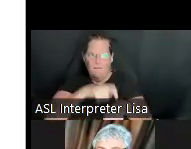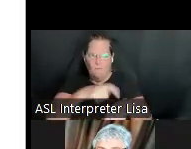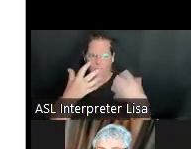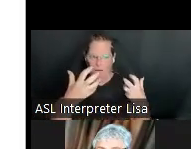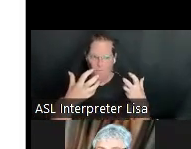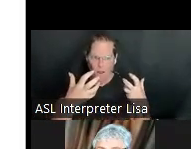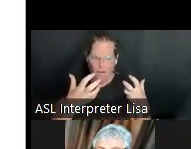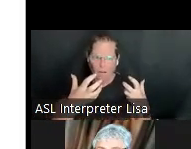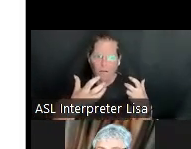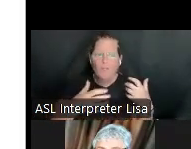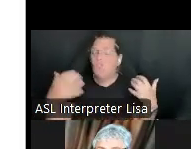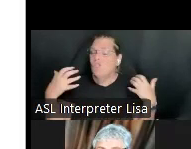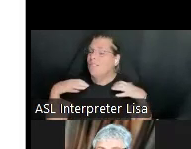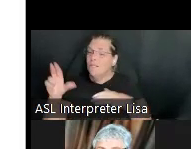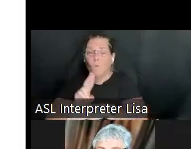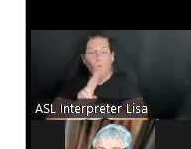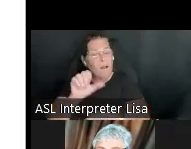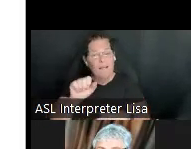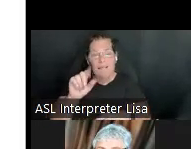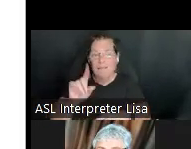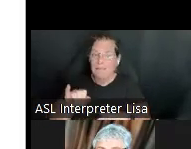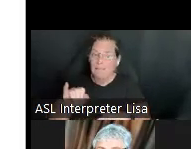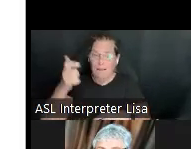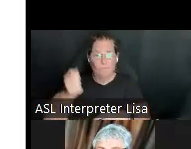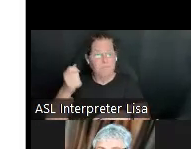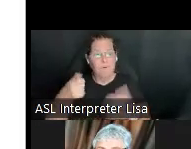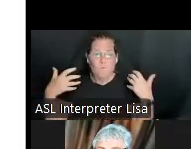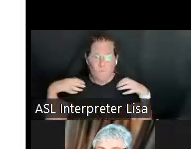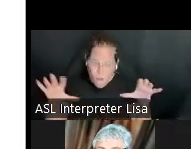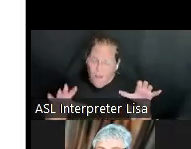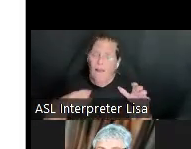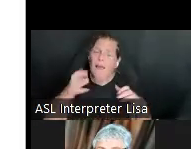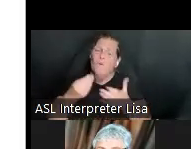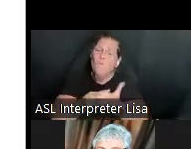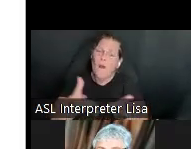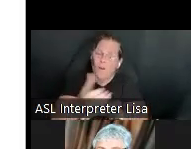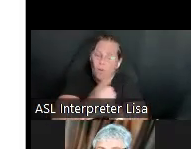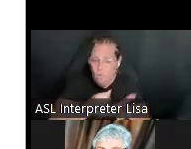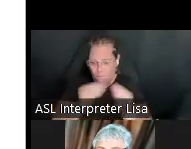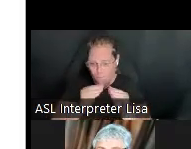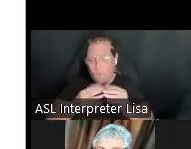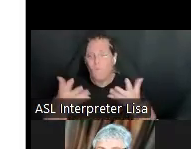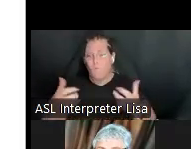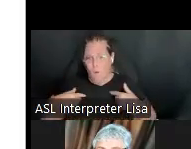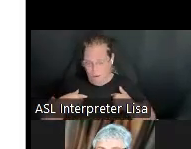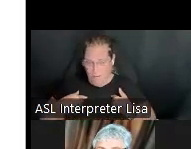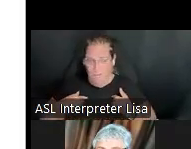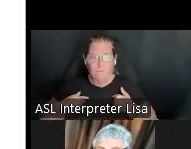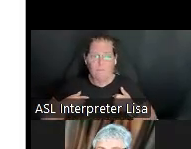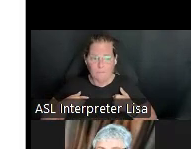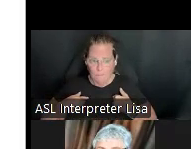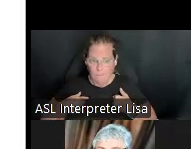to no longer utilize SSDI, and to increase her income. So my question